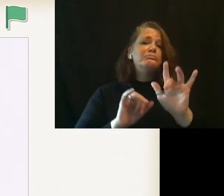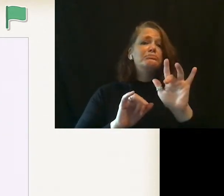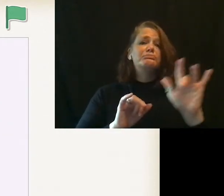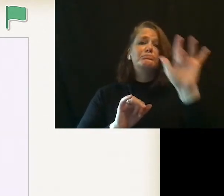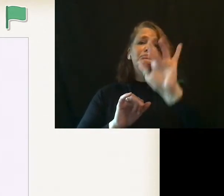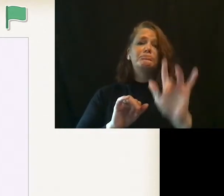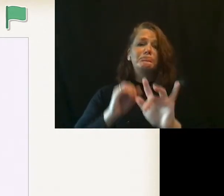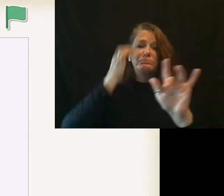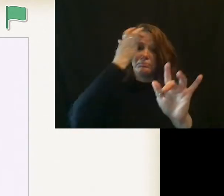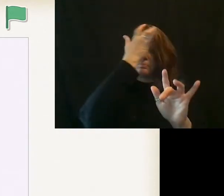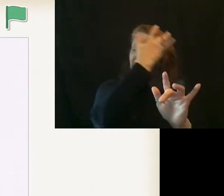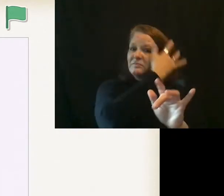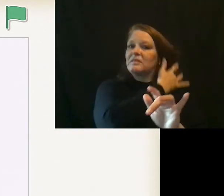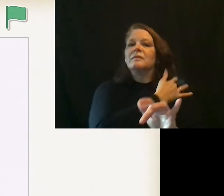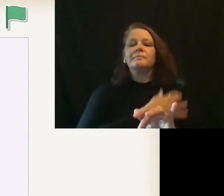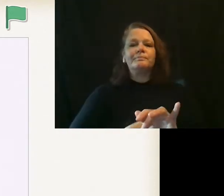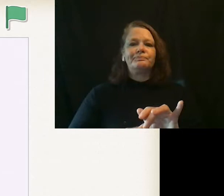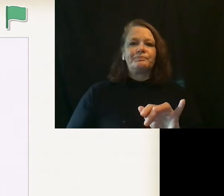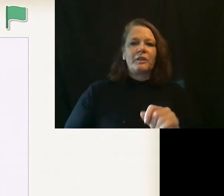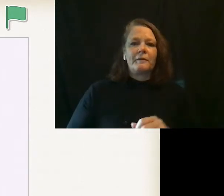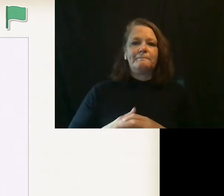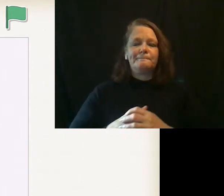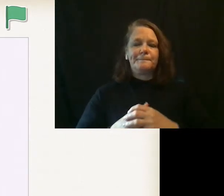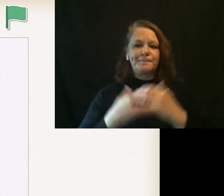around by clicking and dragging it with your finger.